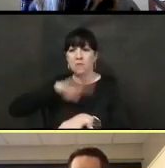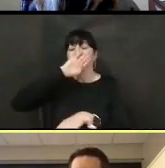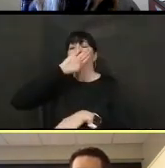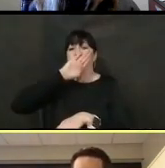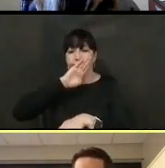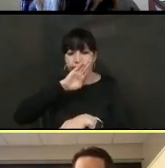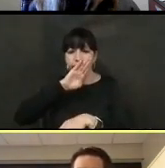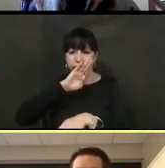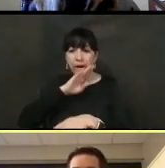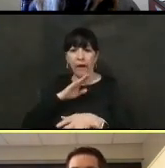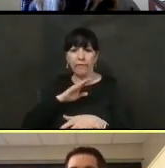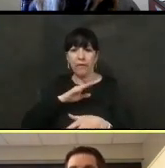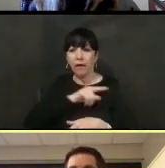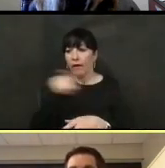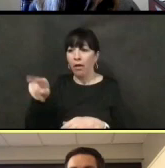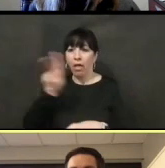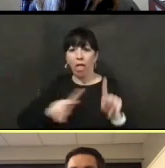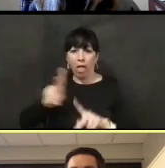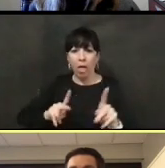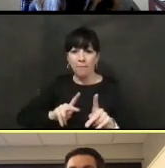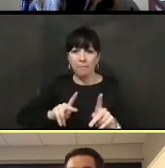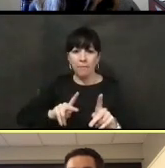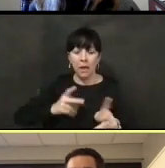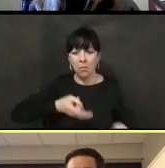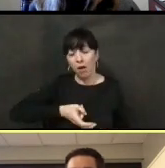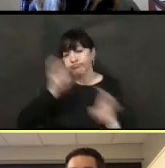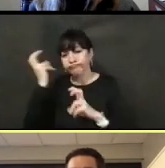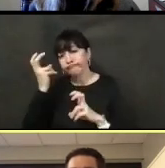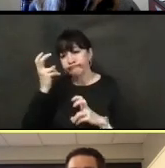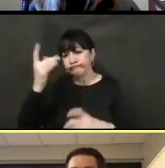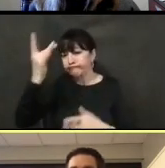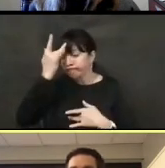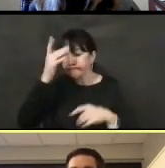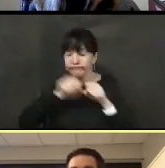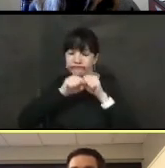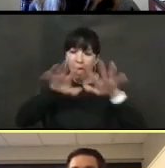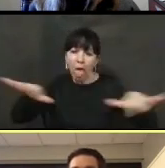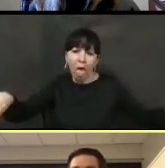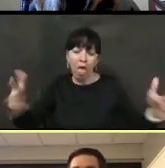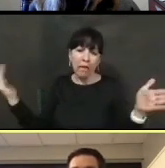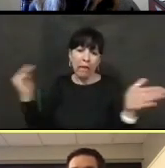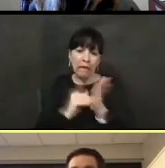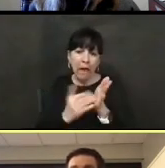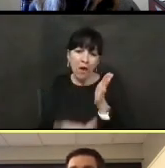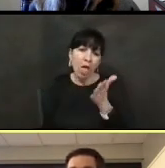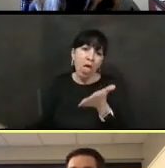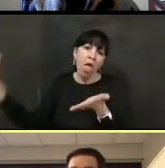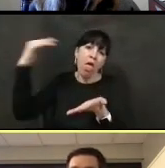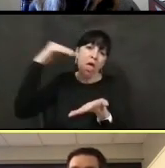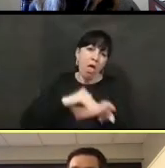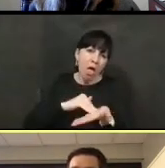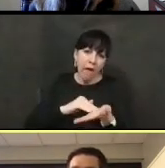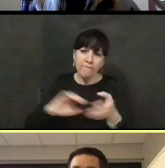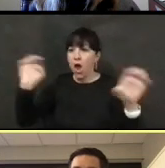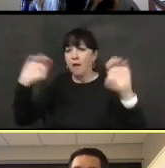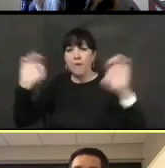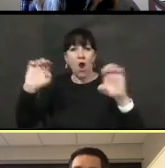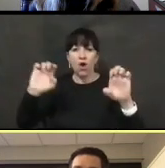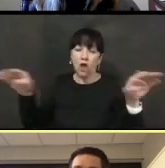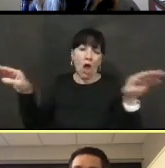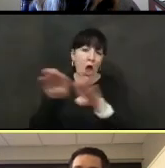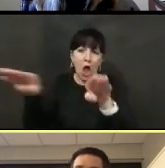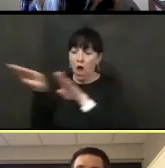the specifics of that to Dr. Rattay. I do know several states in the region have introduced plans to reopen, much